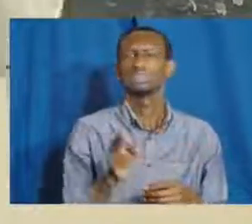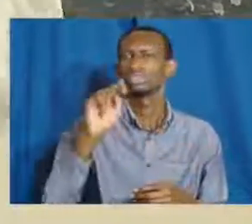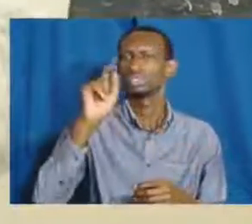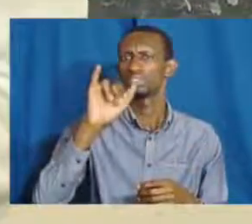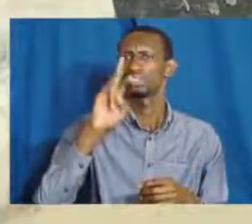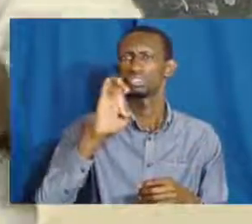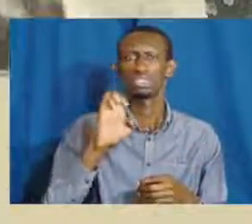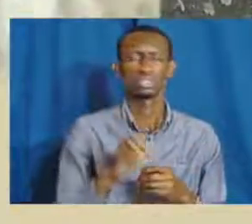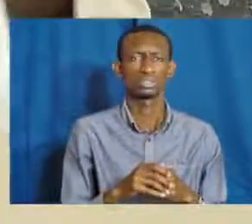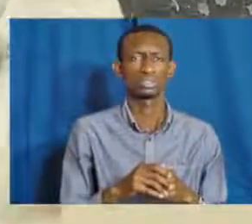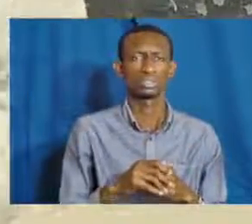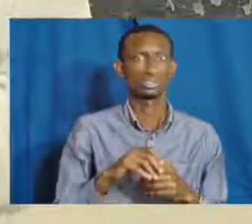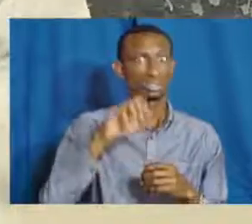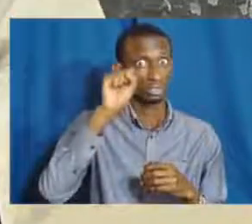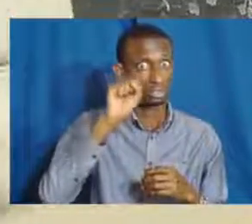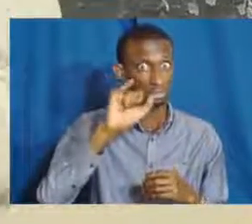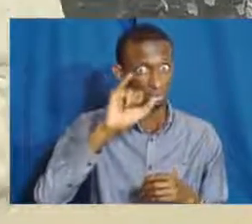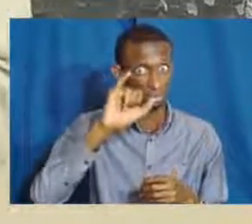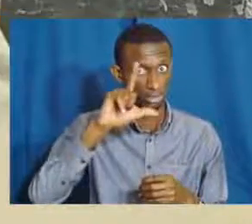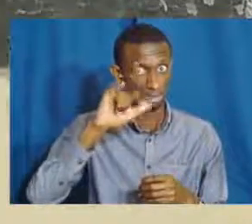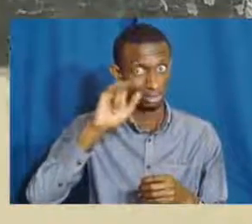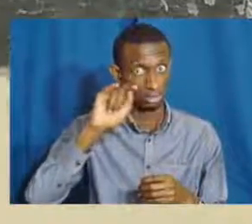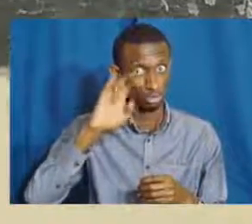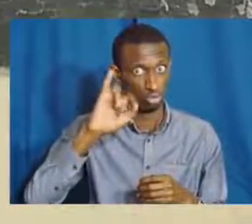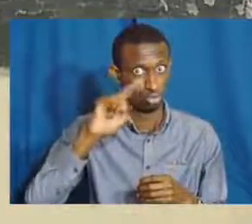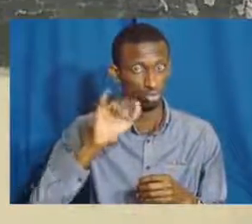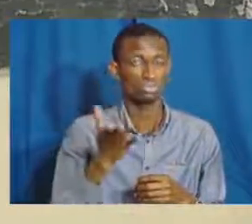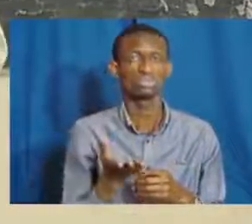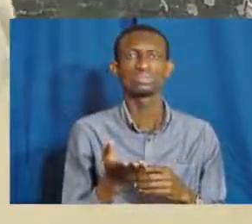The silicon dioxide, which is commonly known as silica.